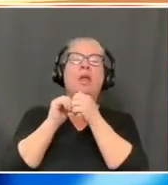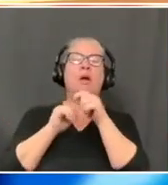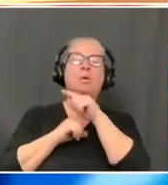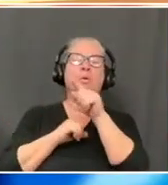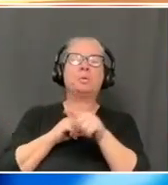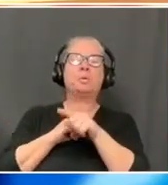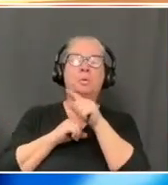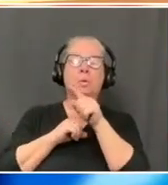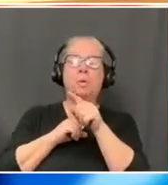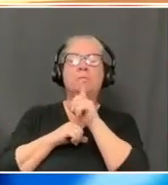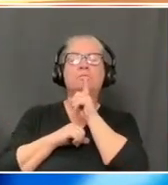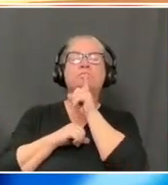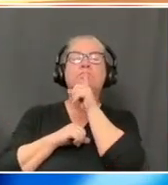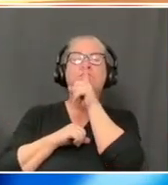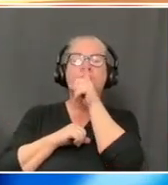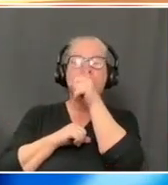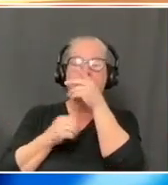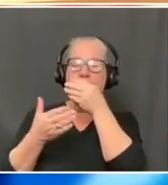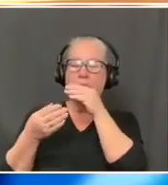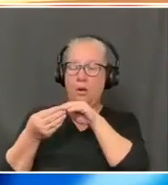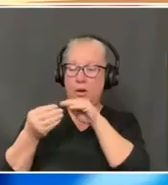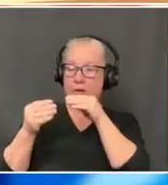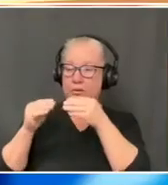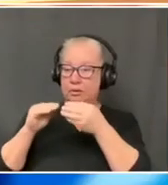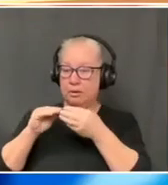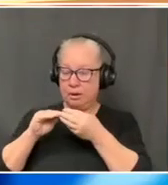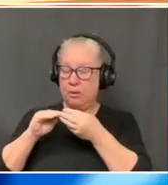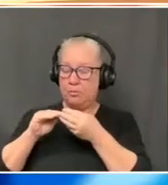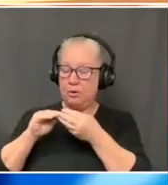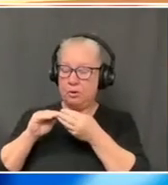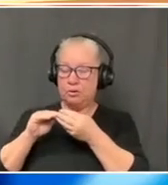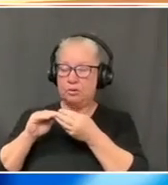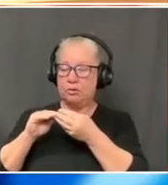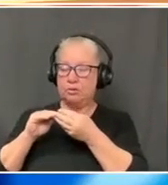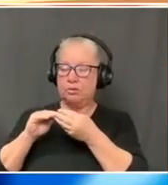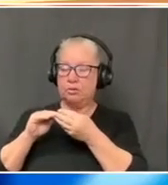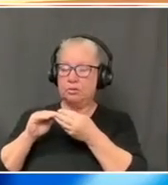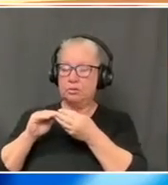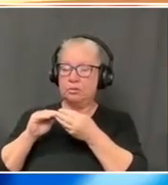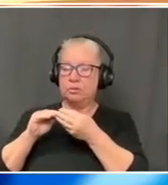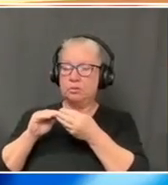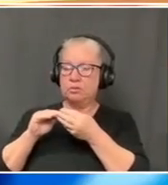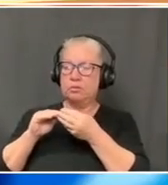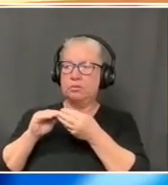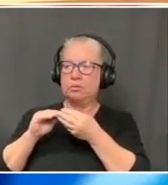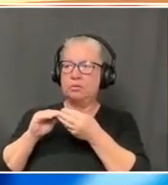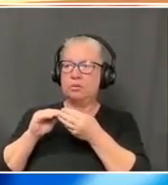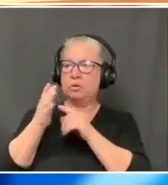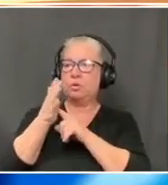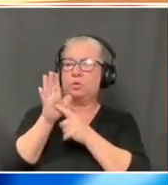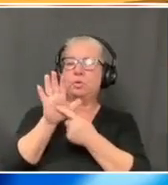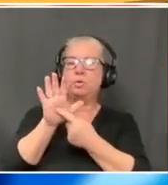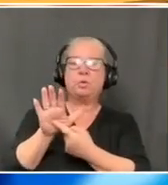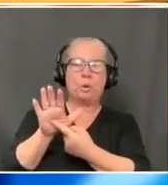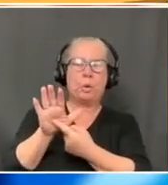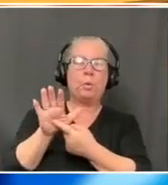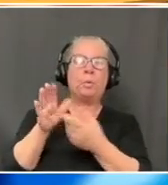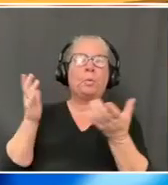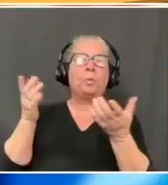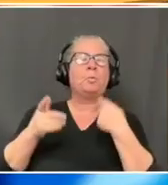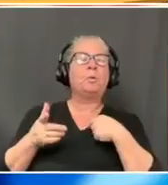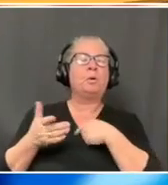compare to what was budgeted for those years? Okay, let me make a note. Yeah, we can certainly provide